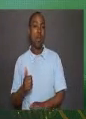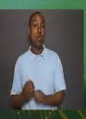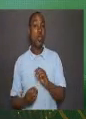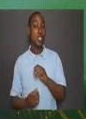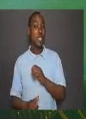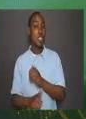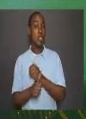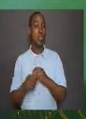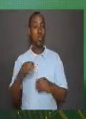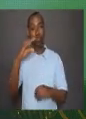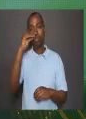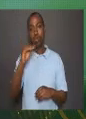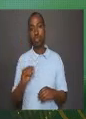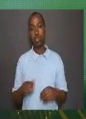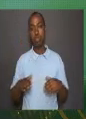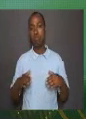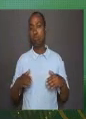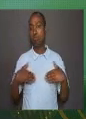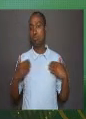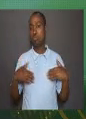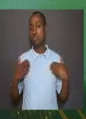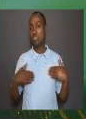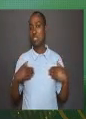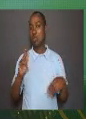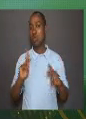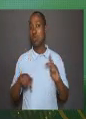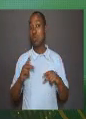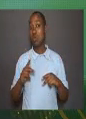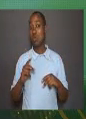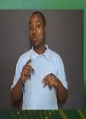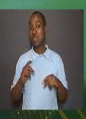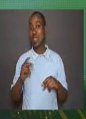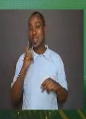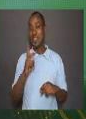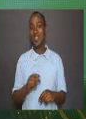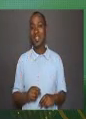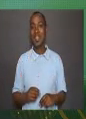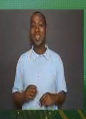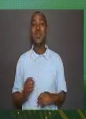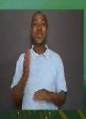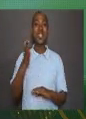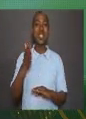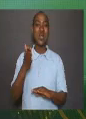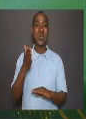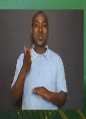how infected people can live healthy lives in later lessons.